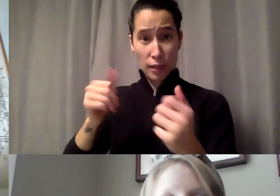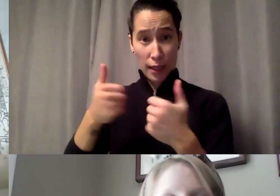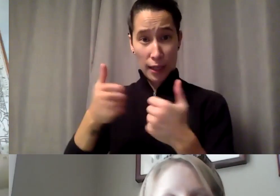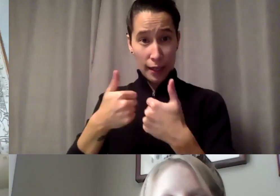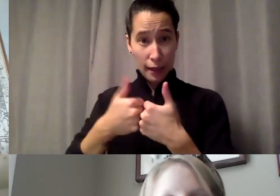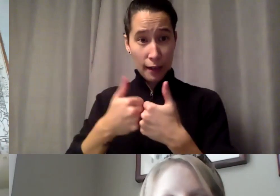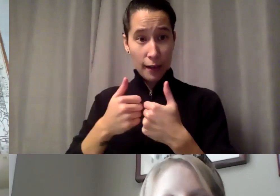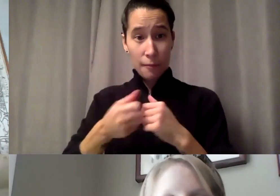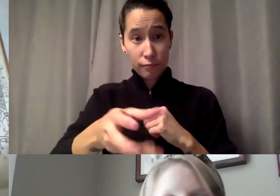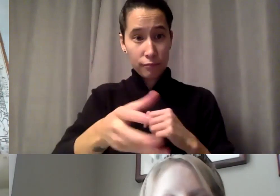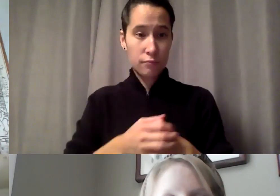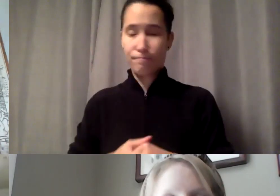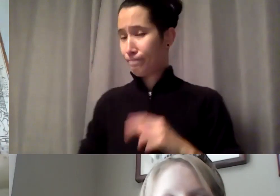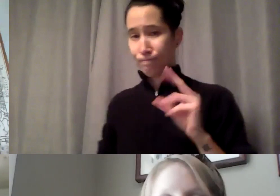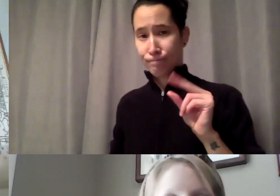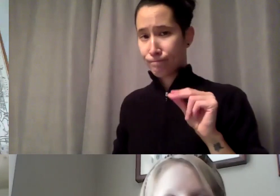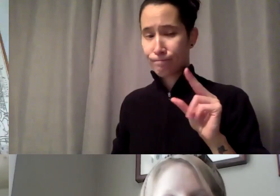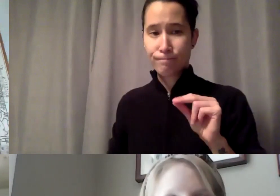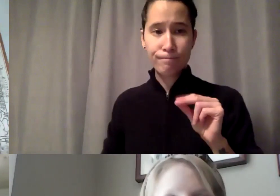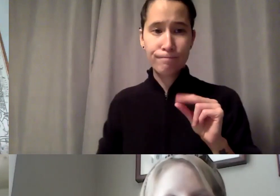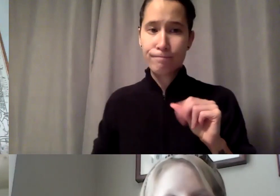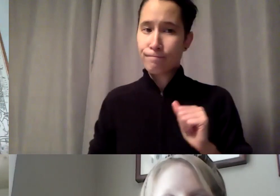No bonspiel. I